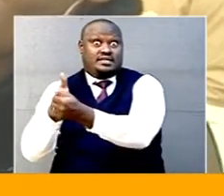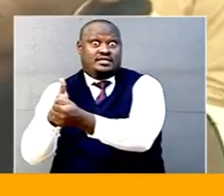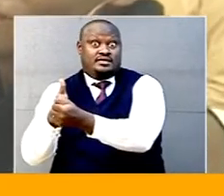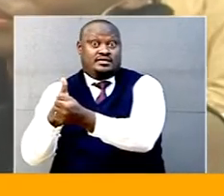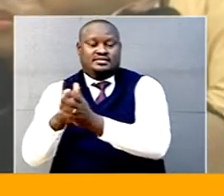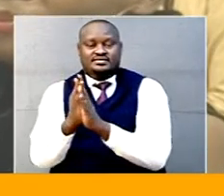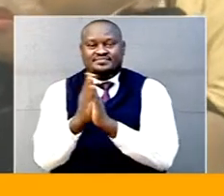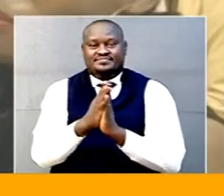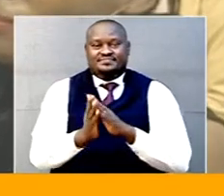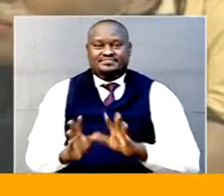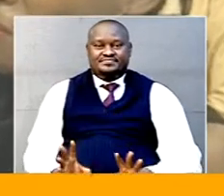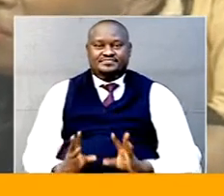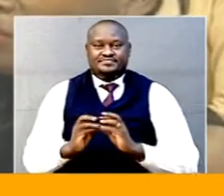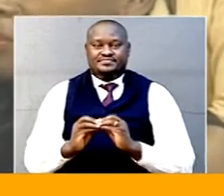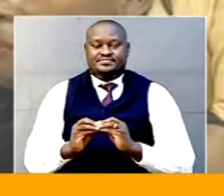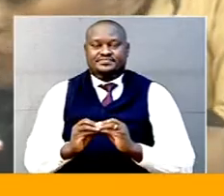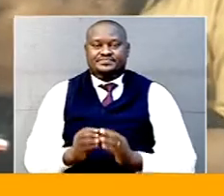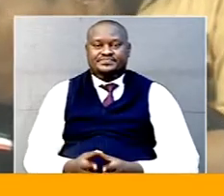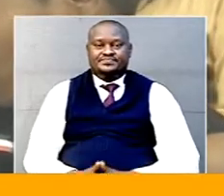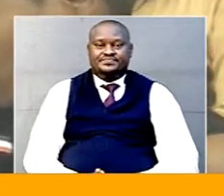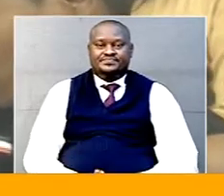by Clement Wanjira for UBC TV.